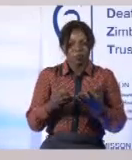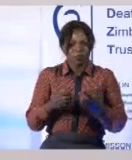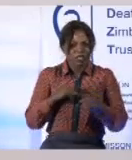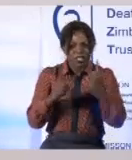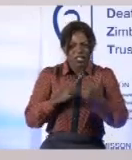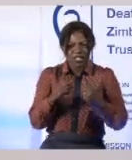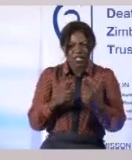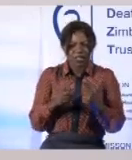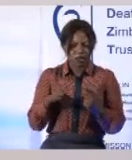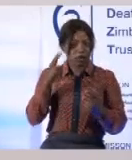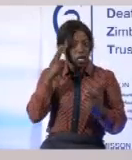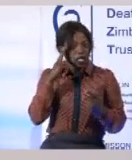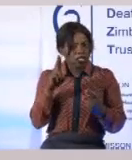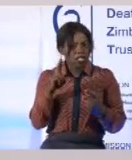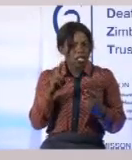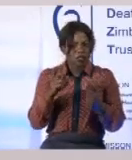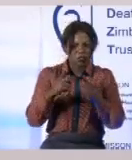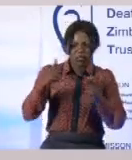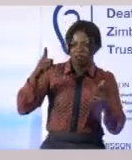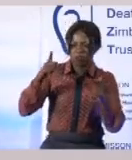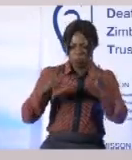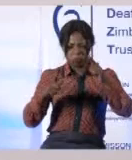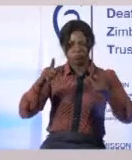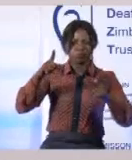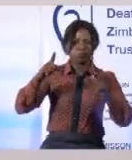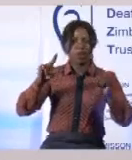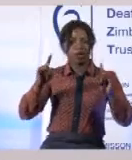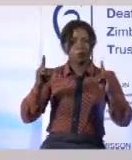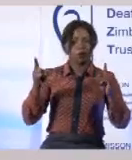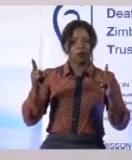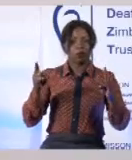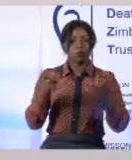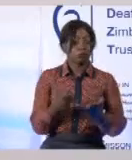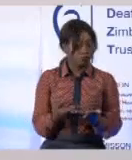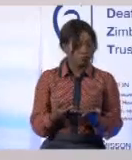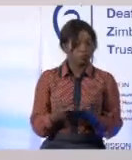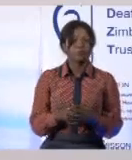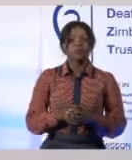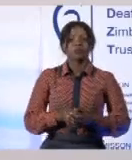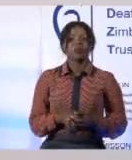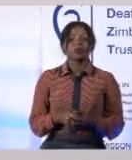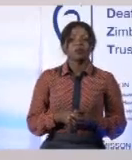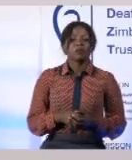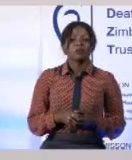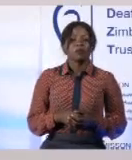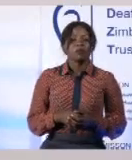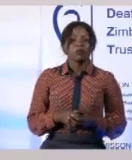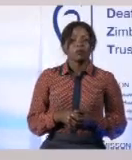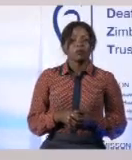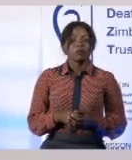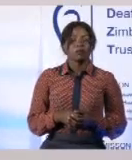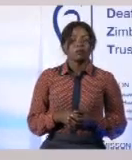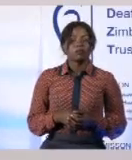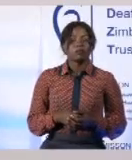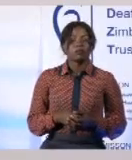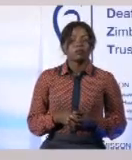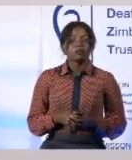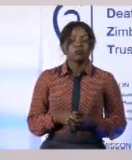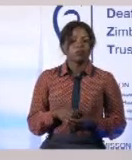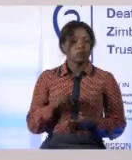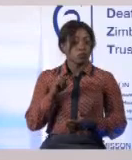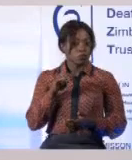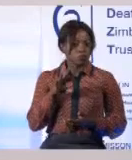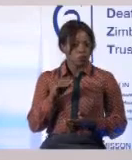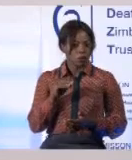I understand what level, to what level, to what level, at what level do we end. But I'm so, but without